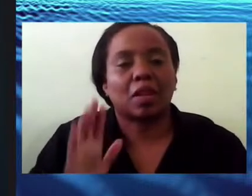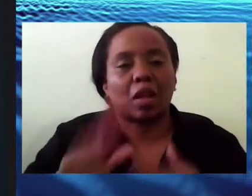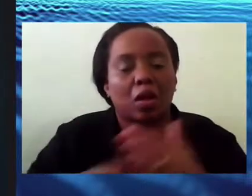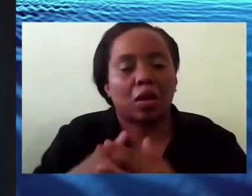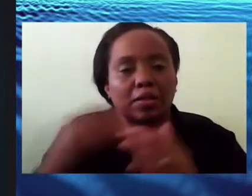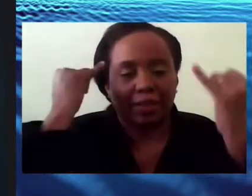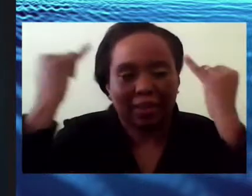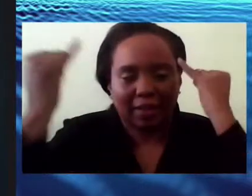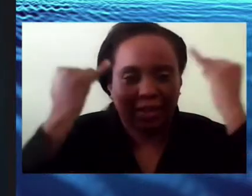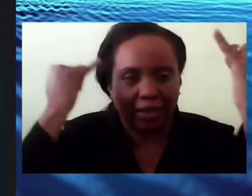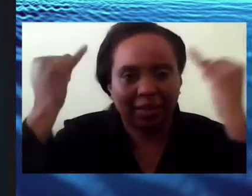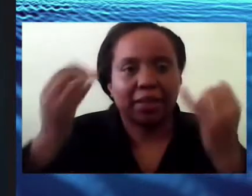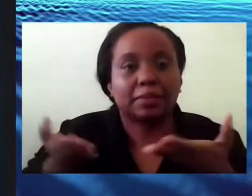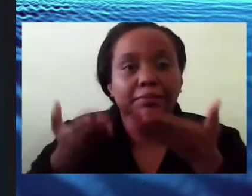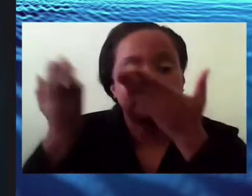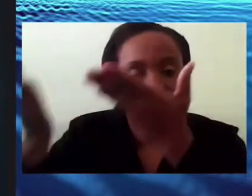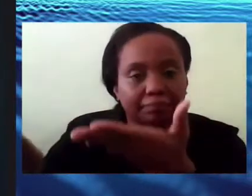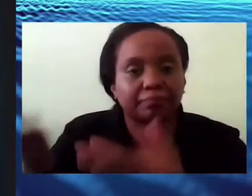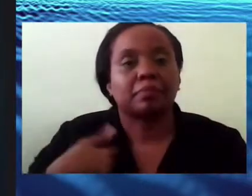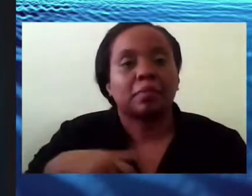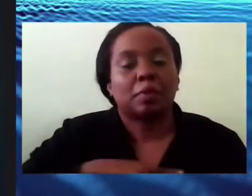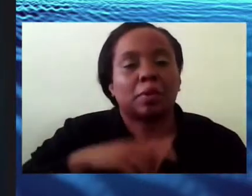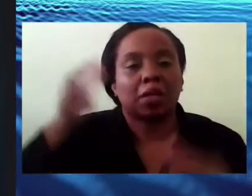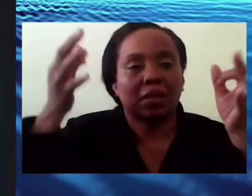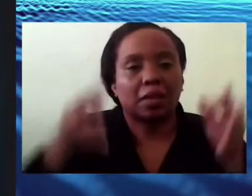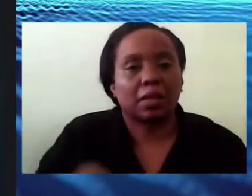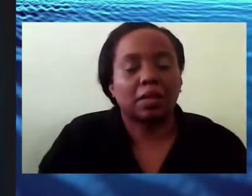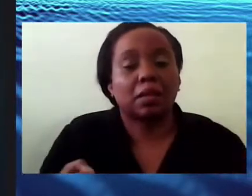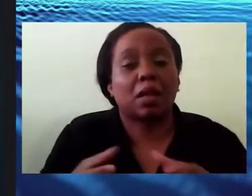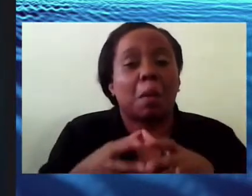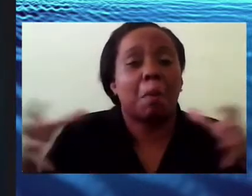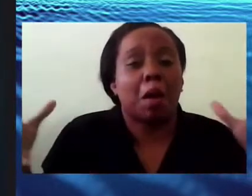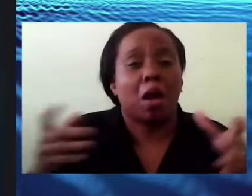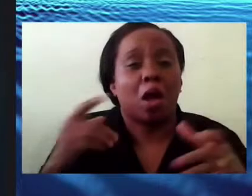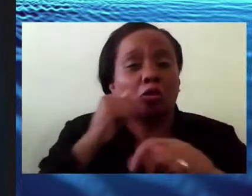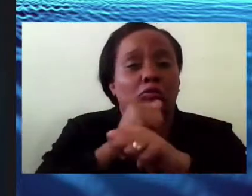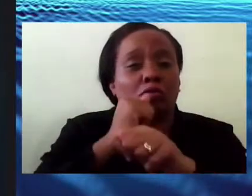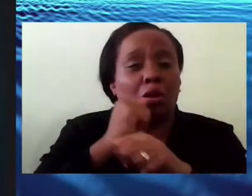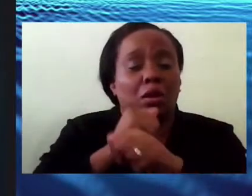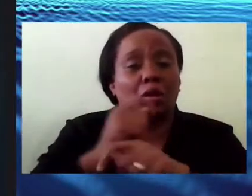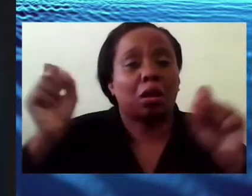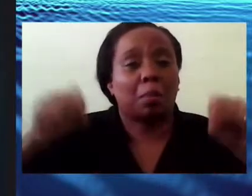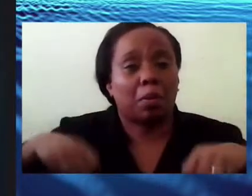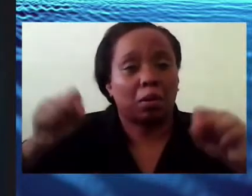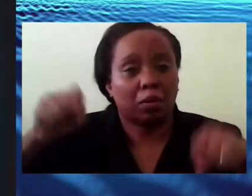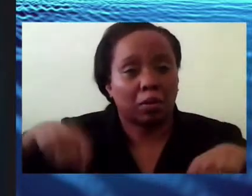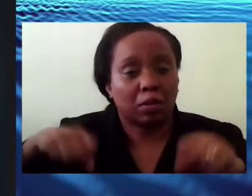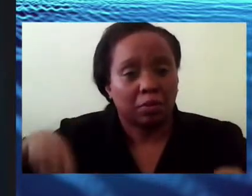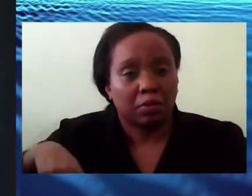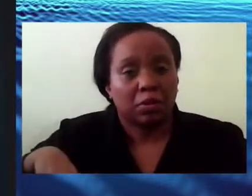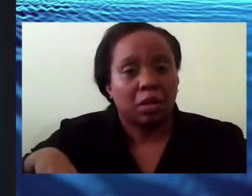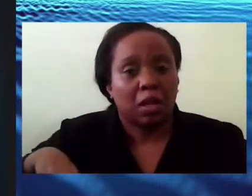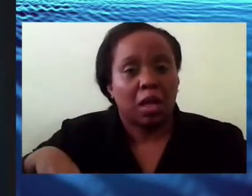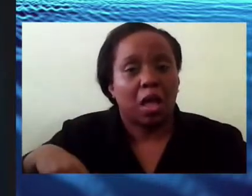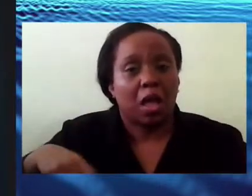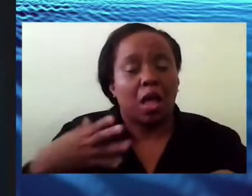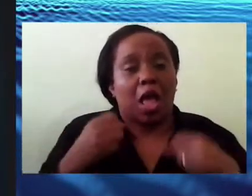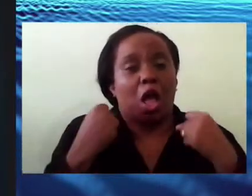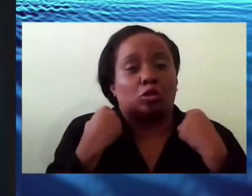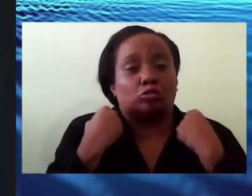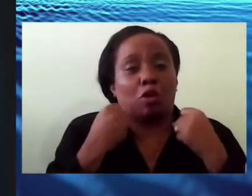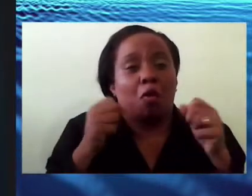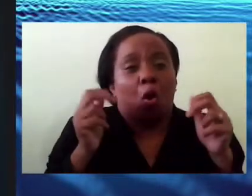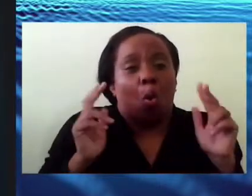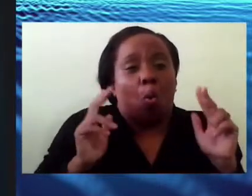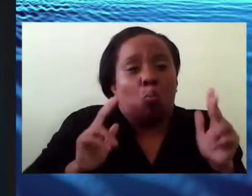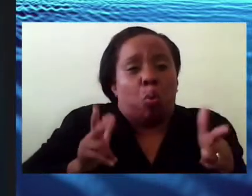dominant option was that we should bring as many trucks as possible onto the runway and drive on the